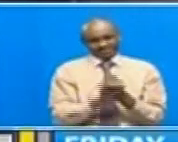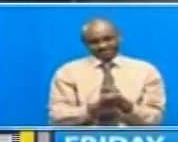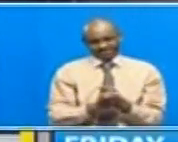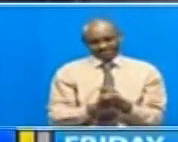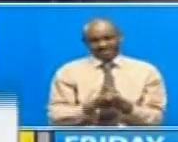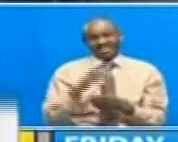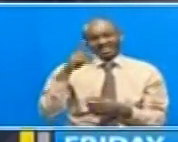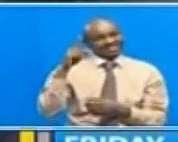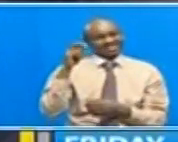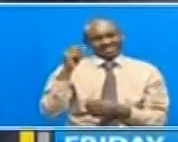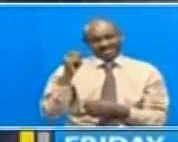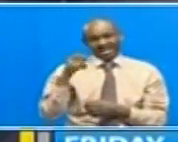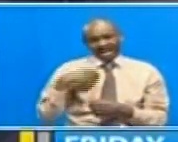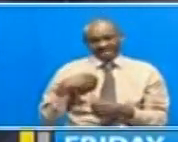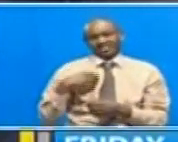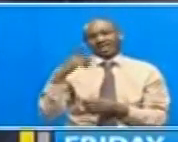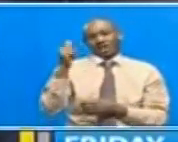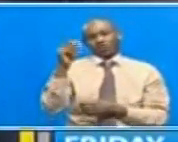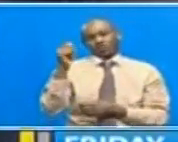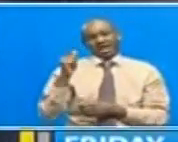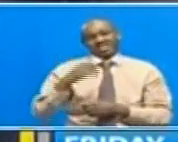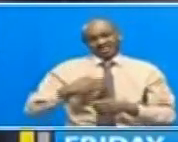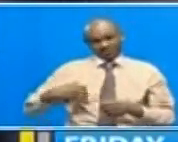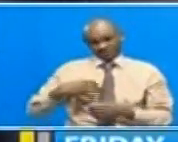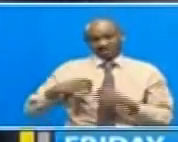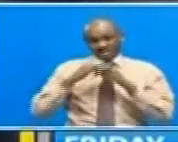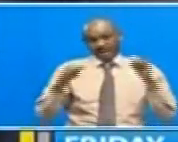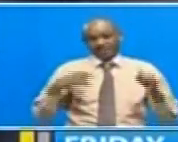Masi Kandie, KTN, at the Kakuma Refugee Camp in Turkana County.